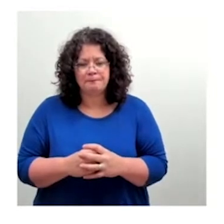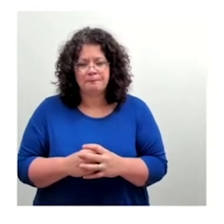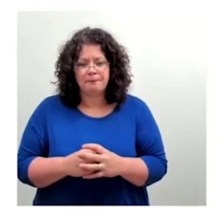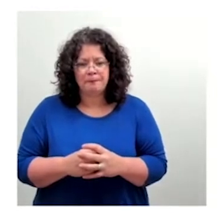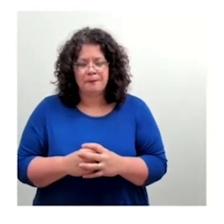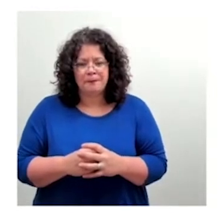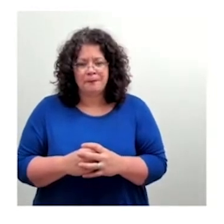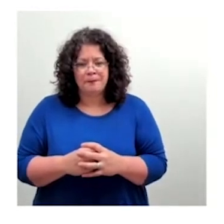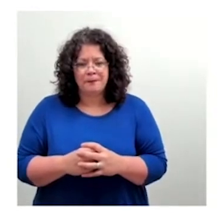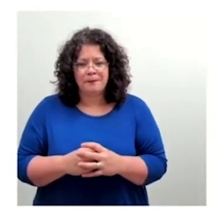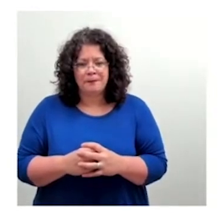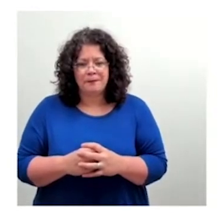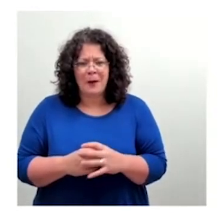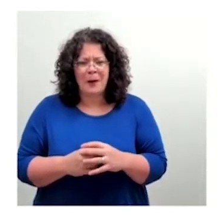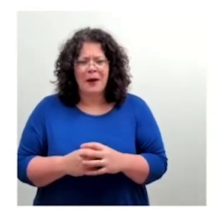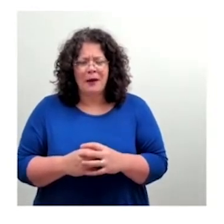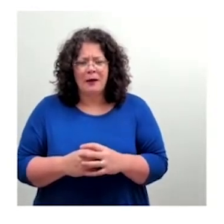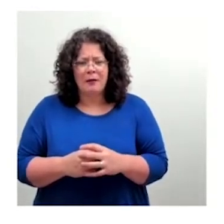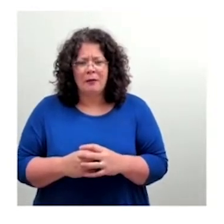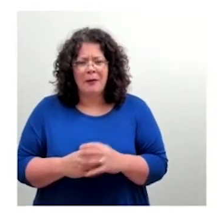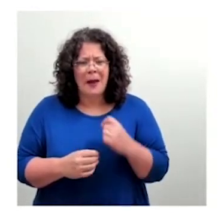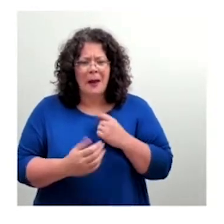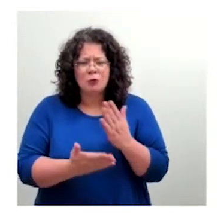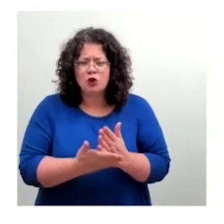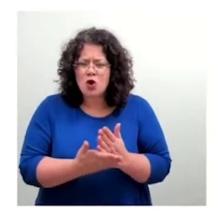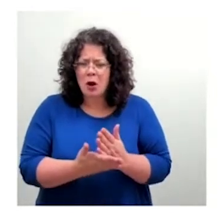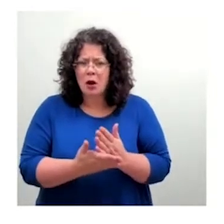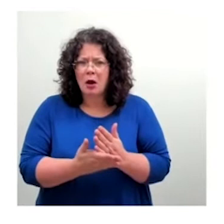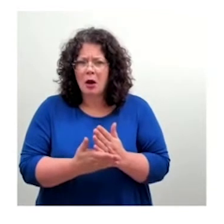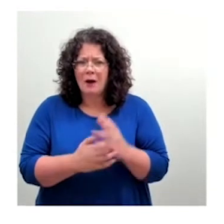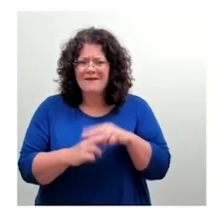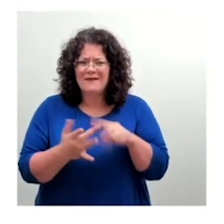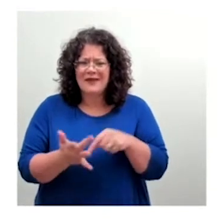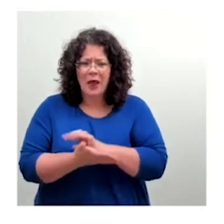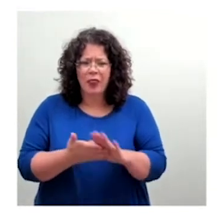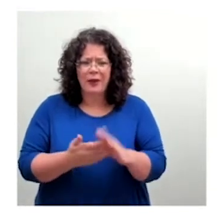facilitating our networking and changing and improving together.